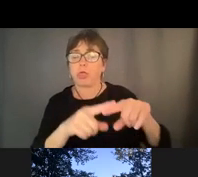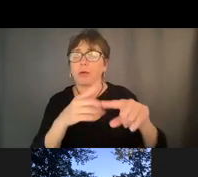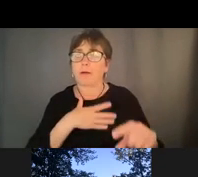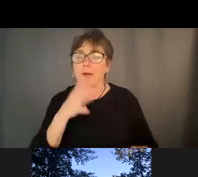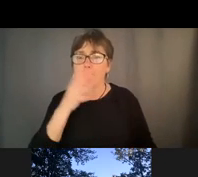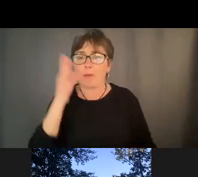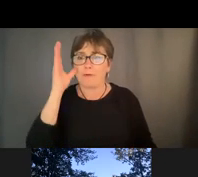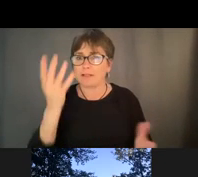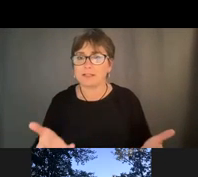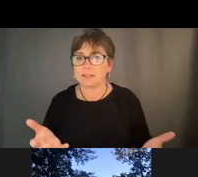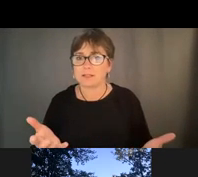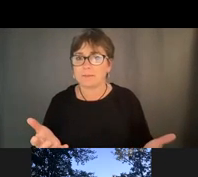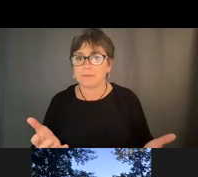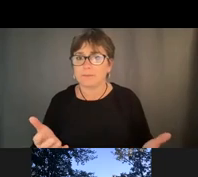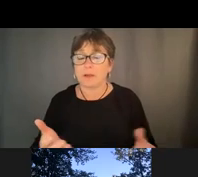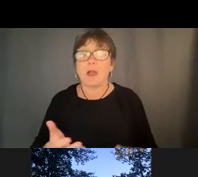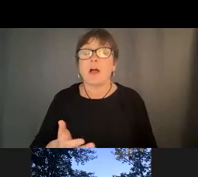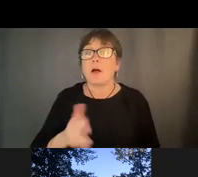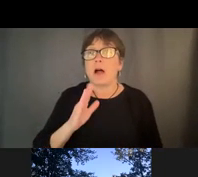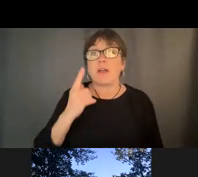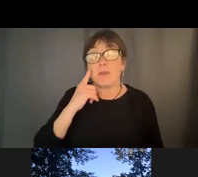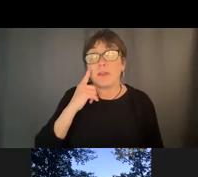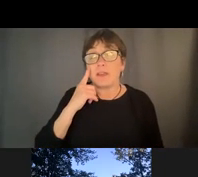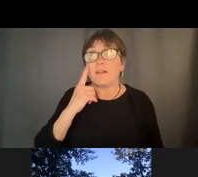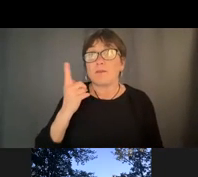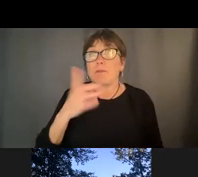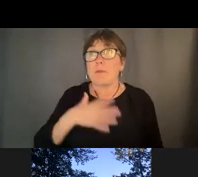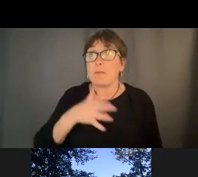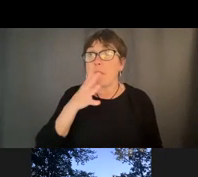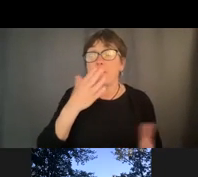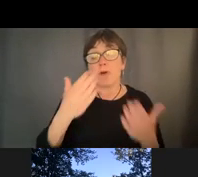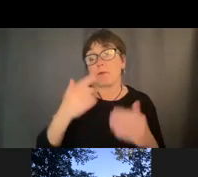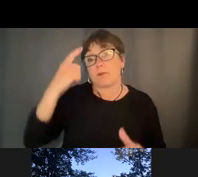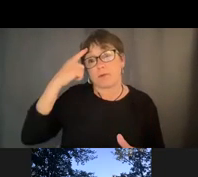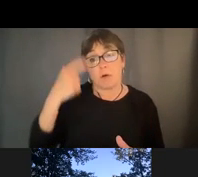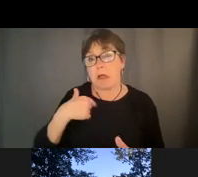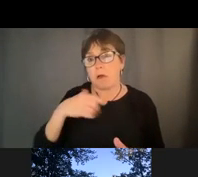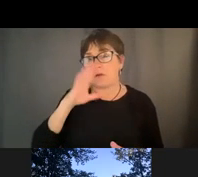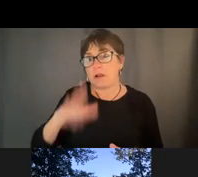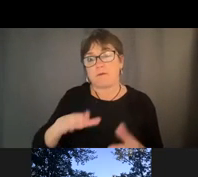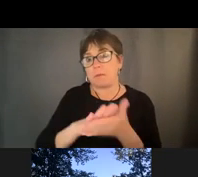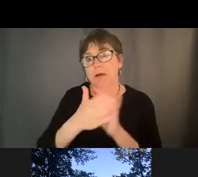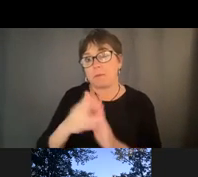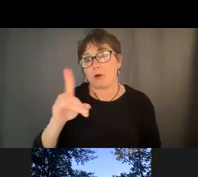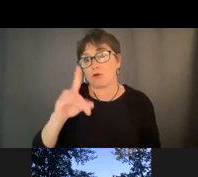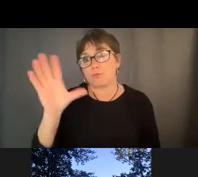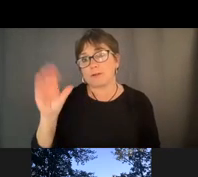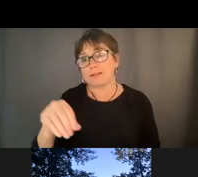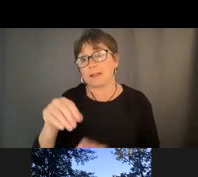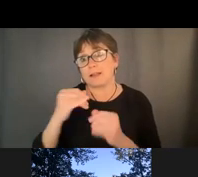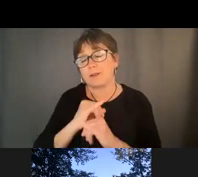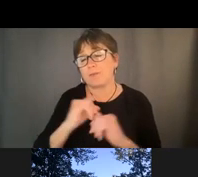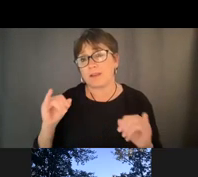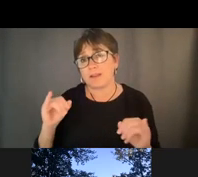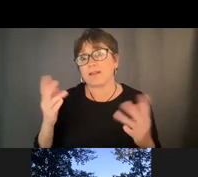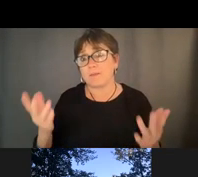perceived would be a thing until it actually was a thing. And so, but it's just, and to be honest, my